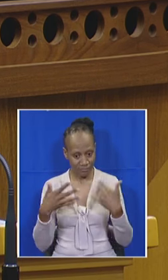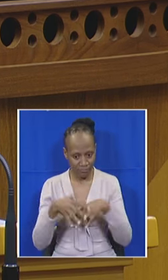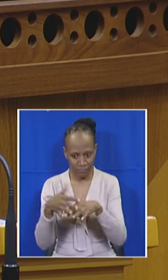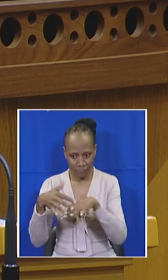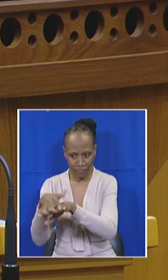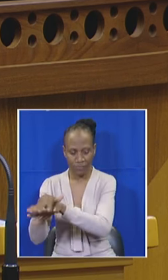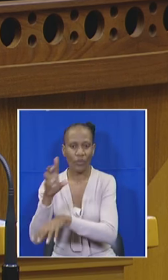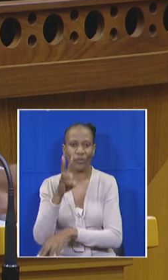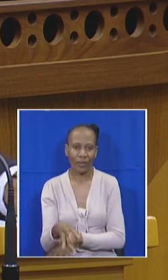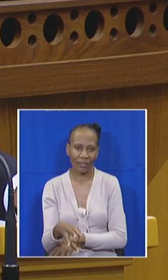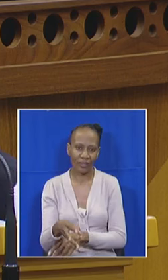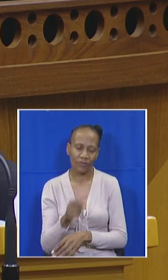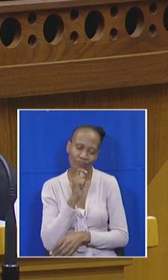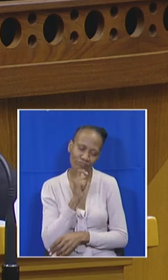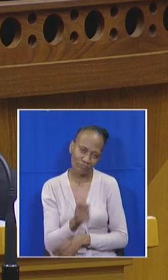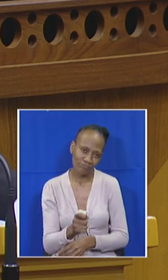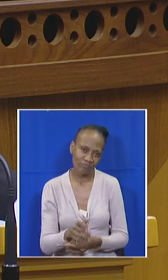action.